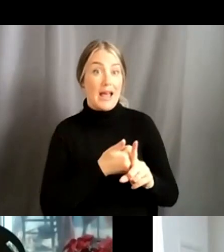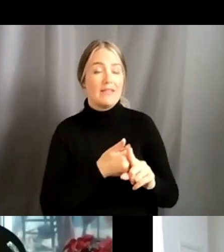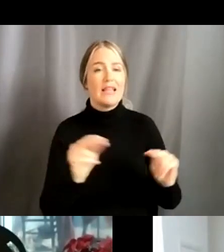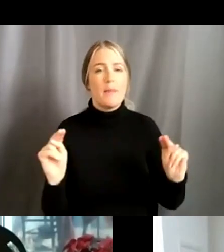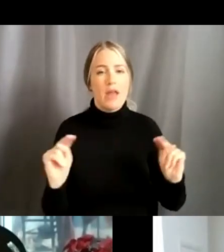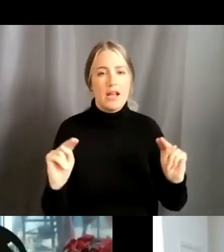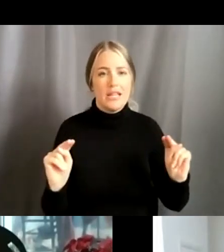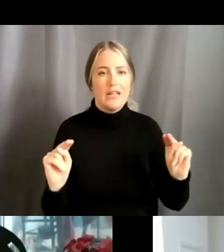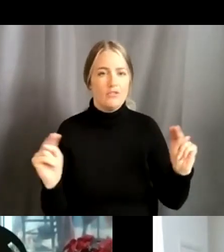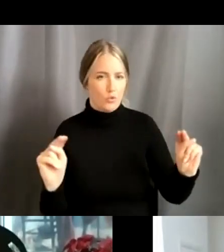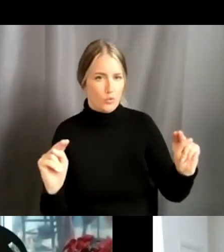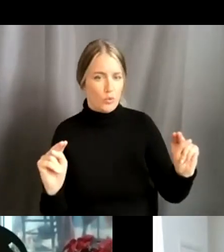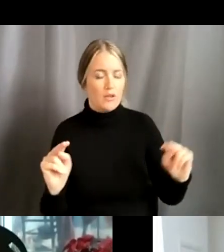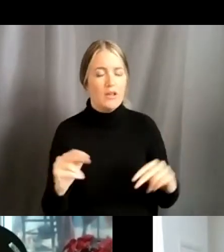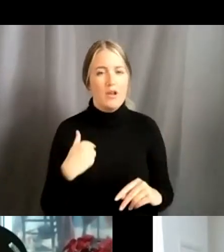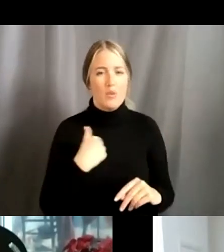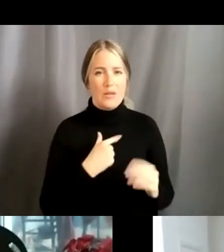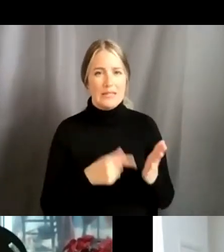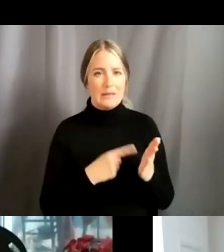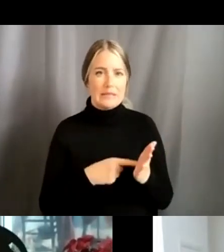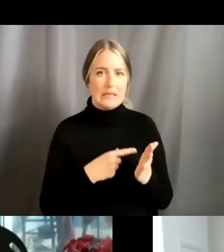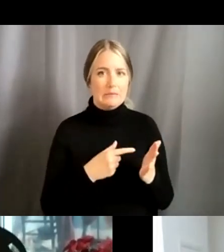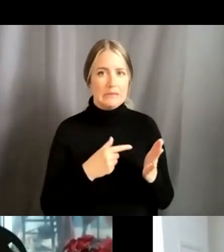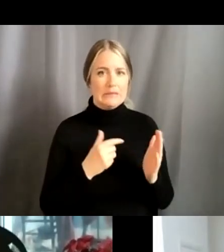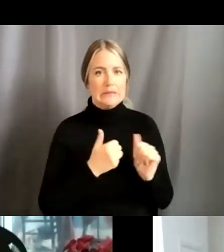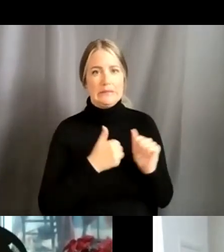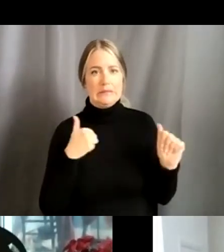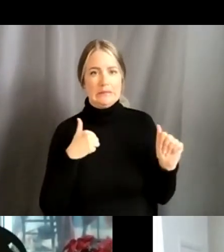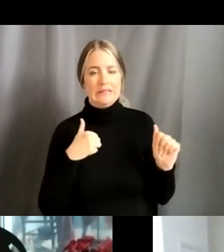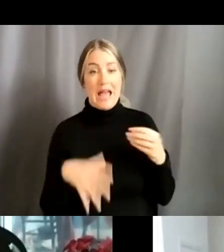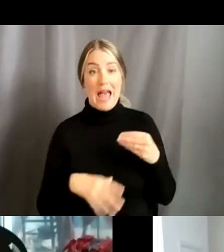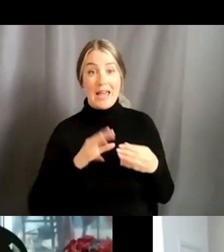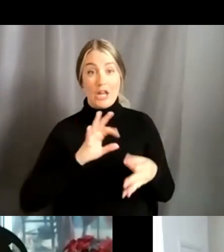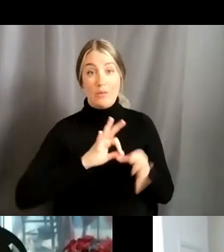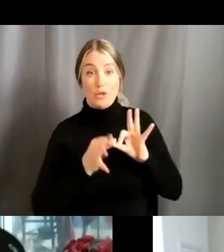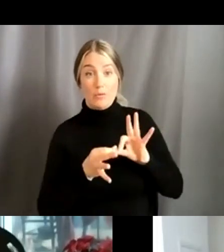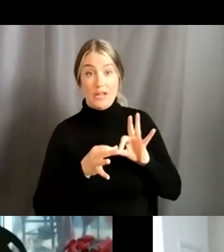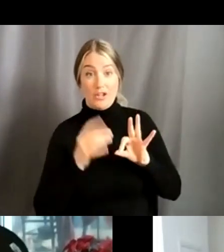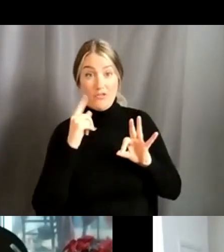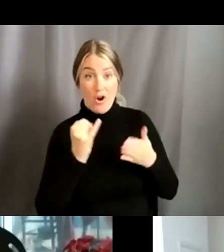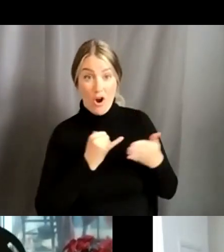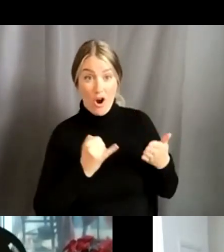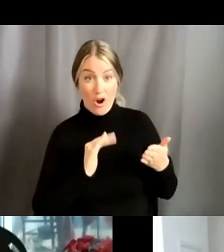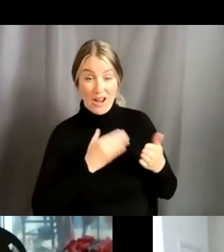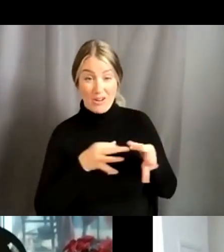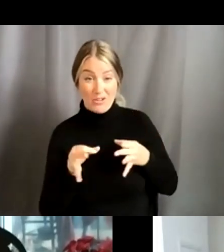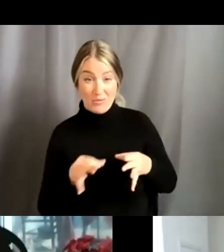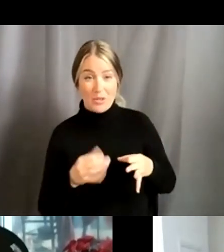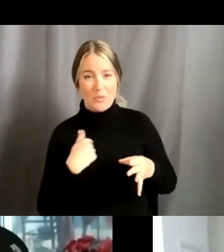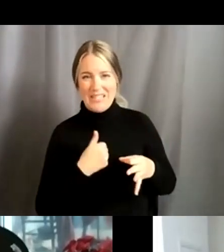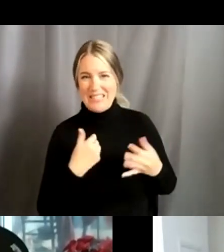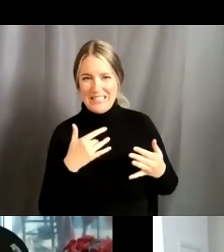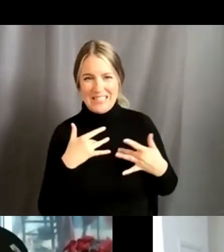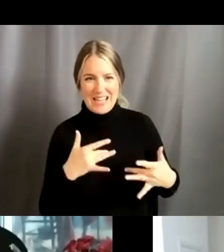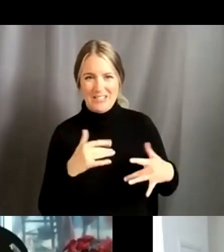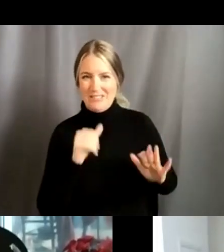or neutral, and we sometimes shy away from adding interpretation of art to our descriptions of it or our writing about it.